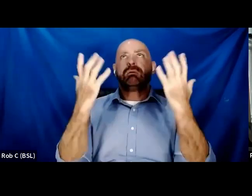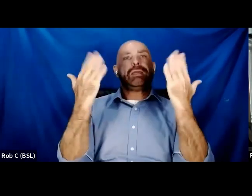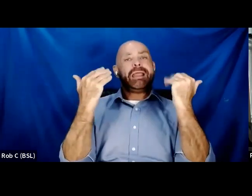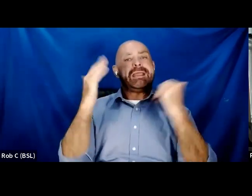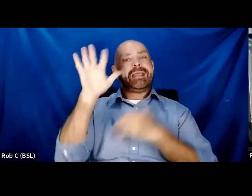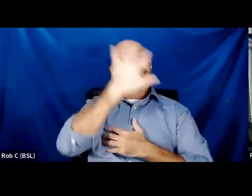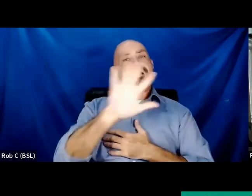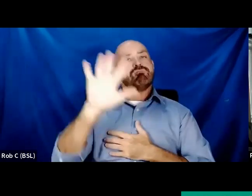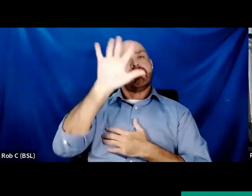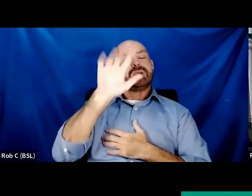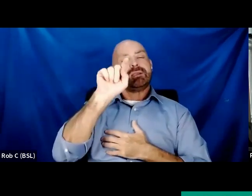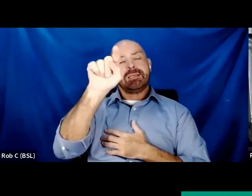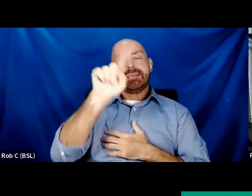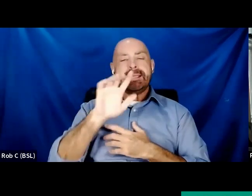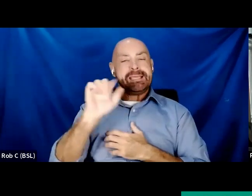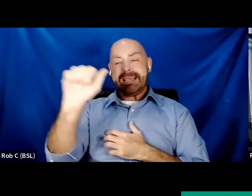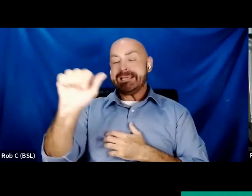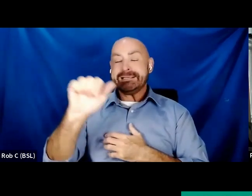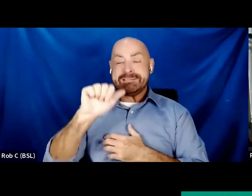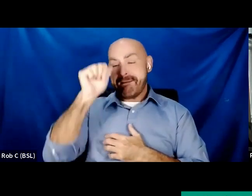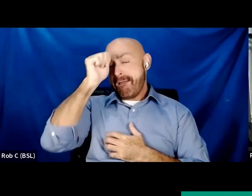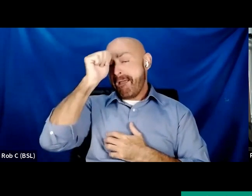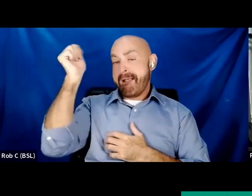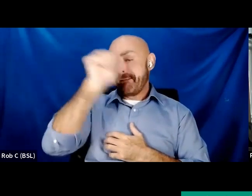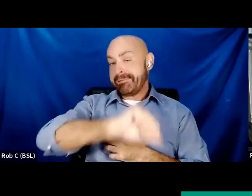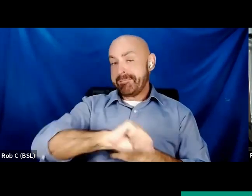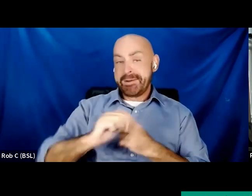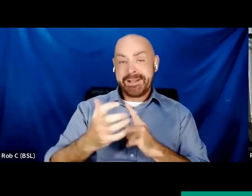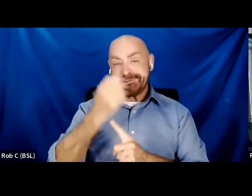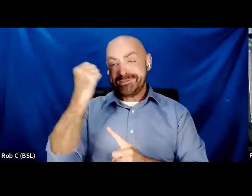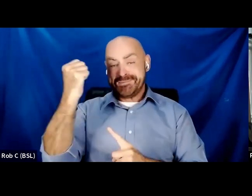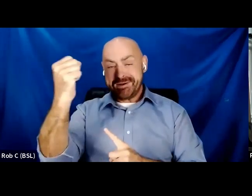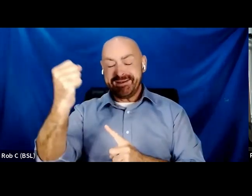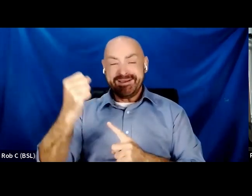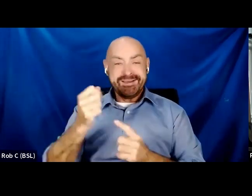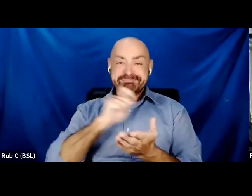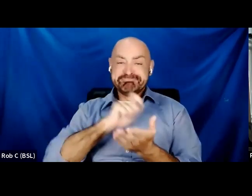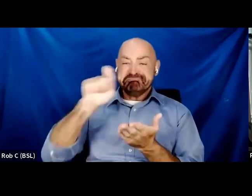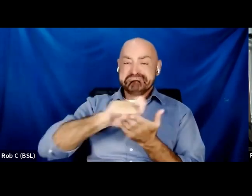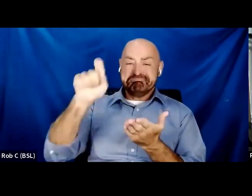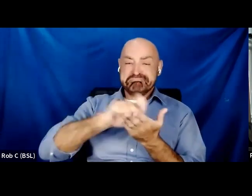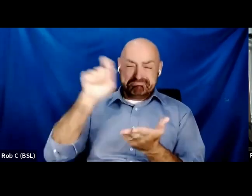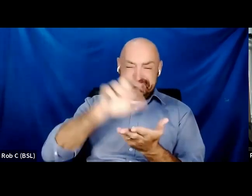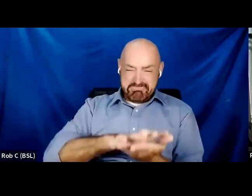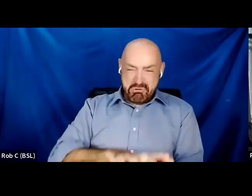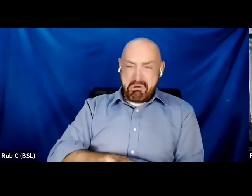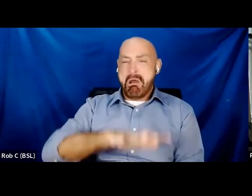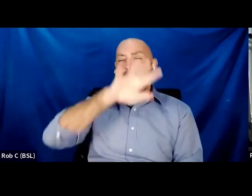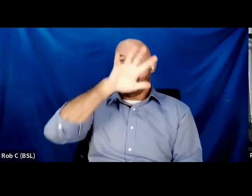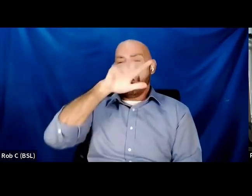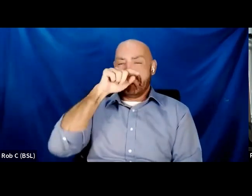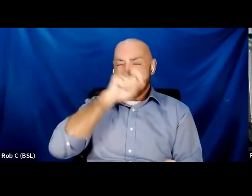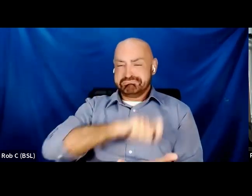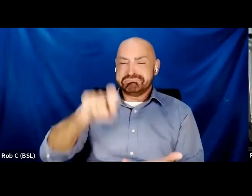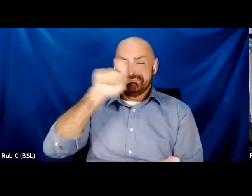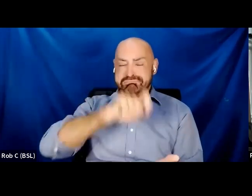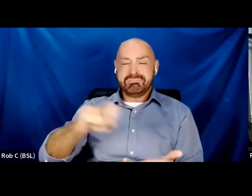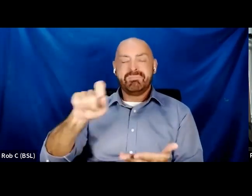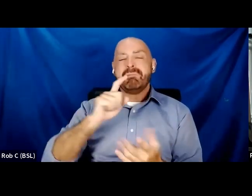his illustrious academic achievements, prolific authorship, with what I admire